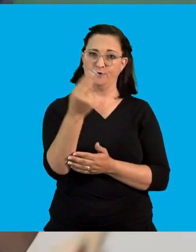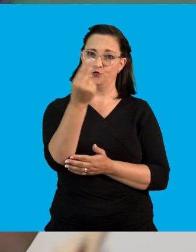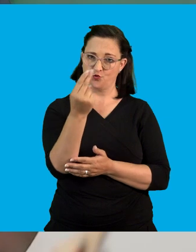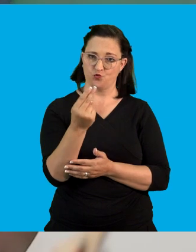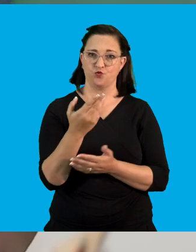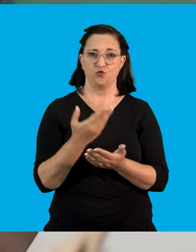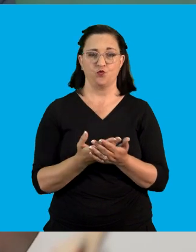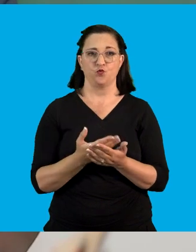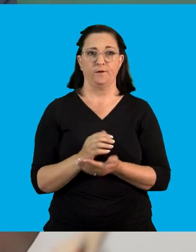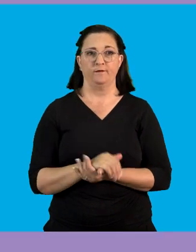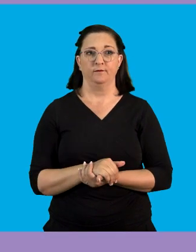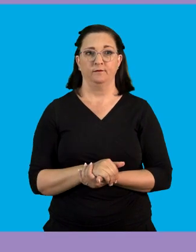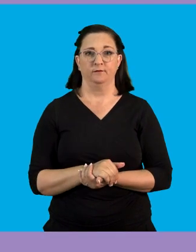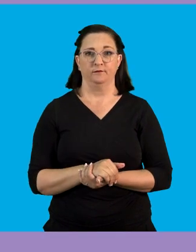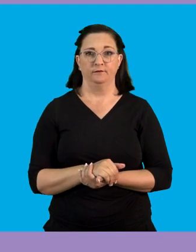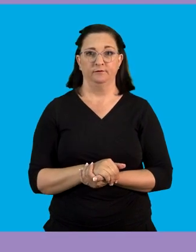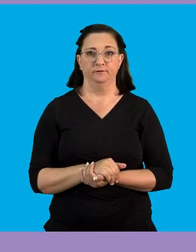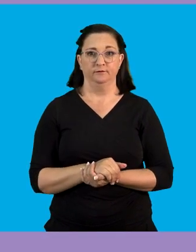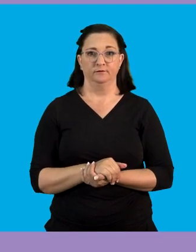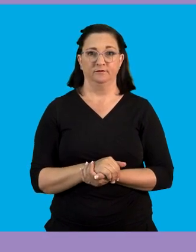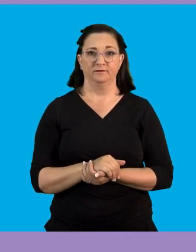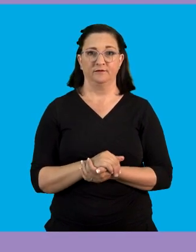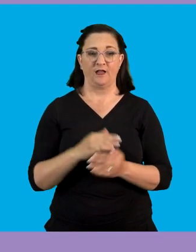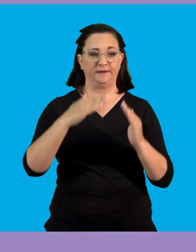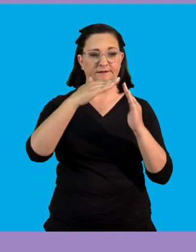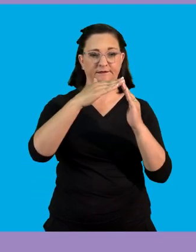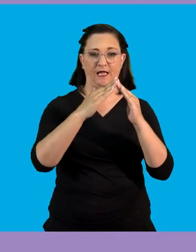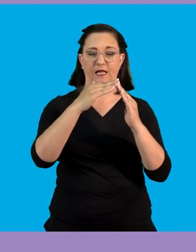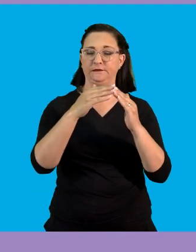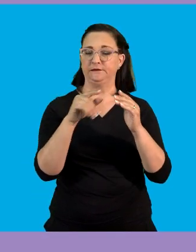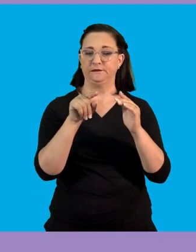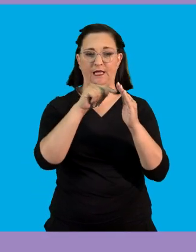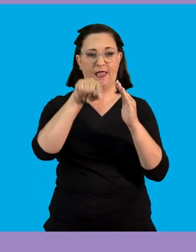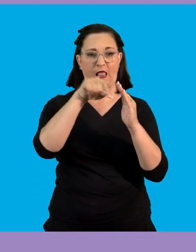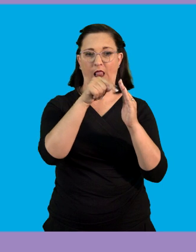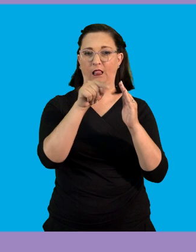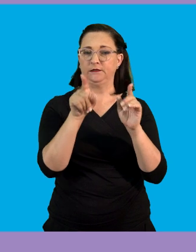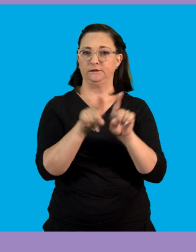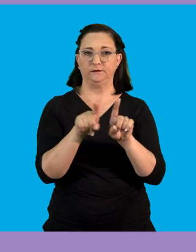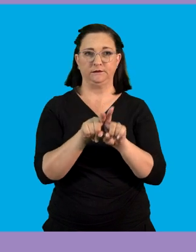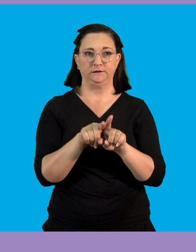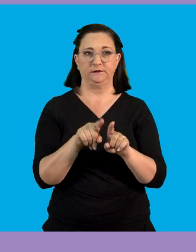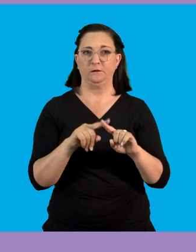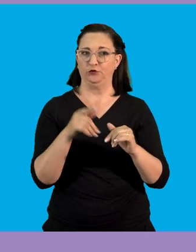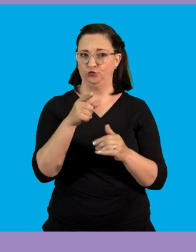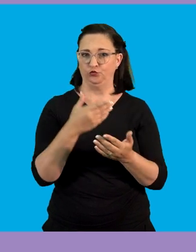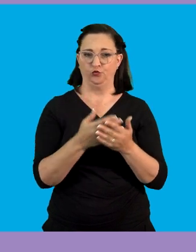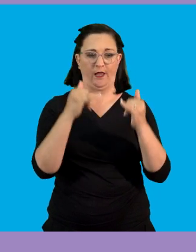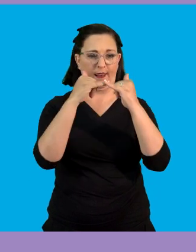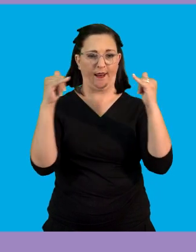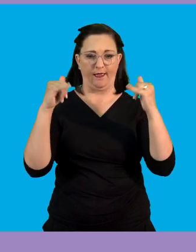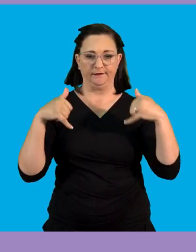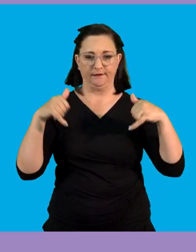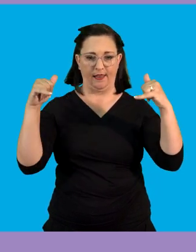do this exercise. You use your own size of angles, you use your own size of lengths